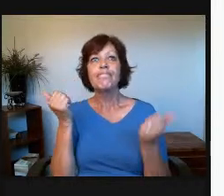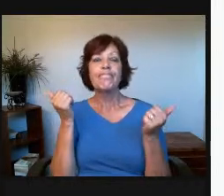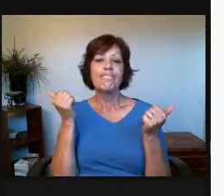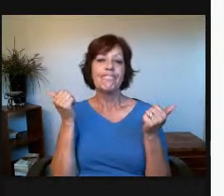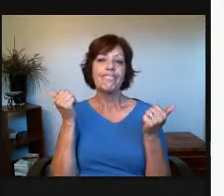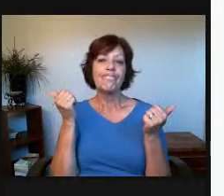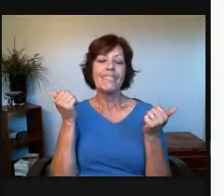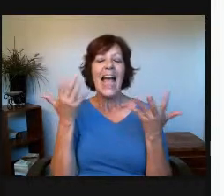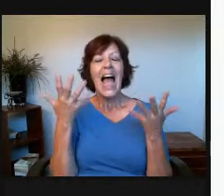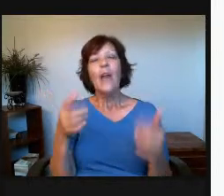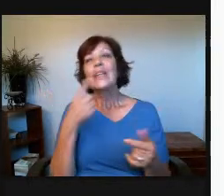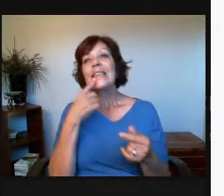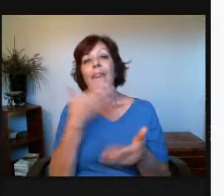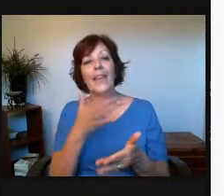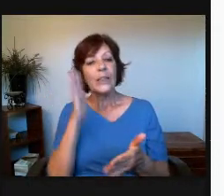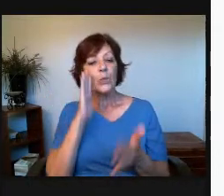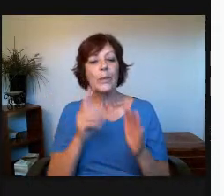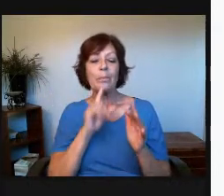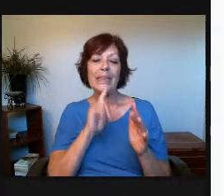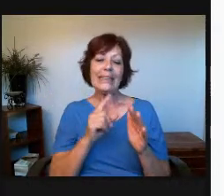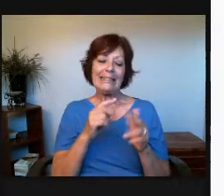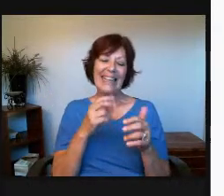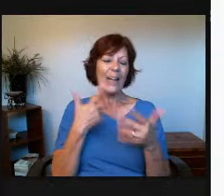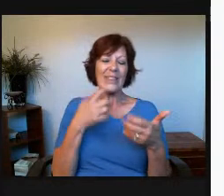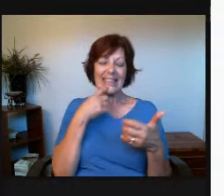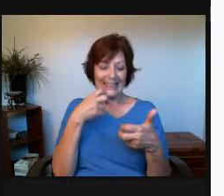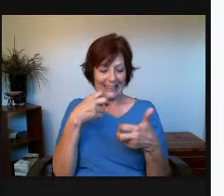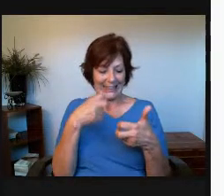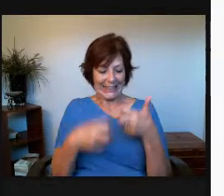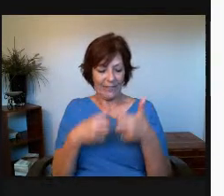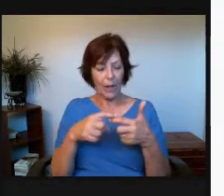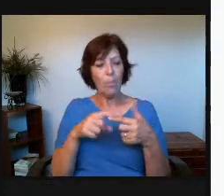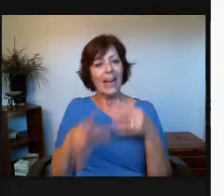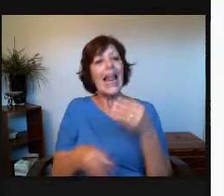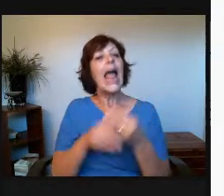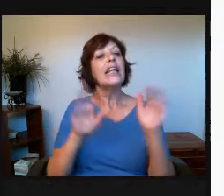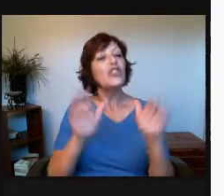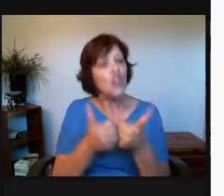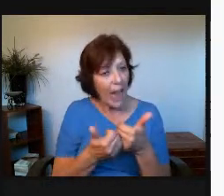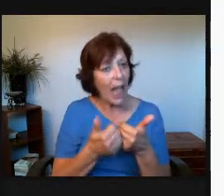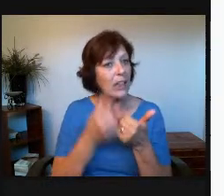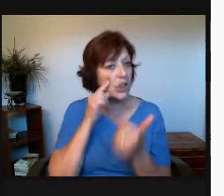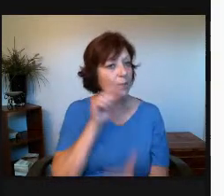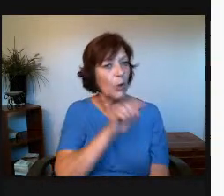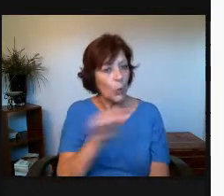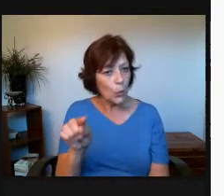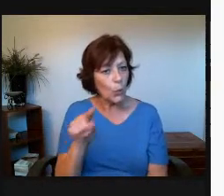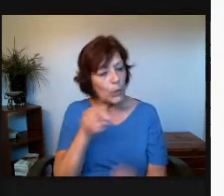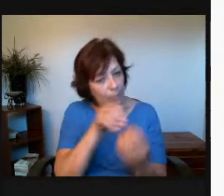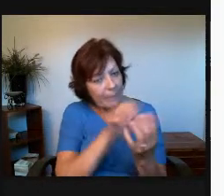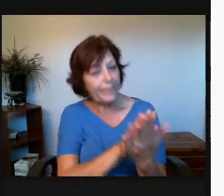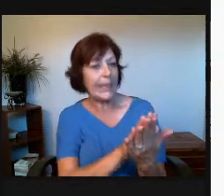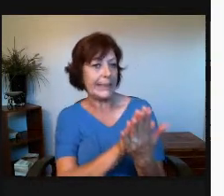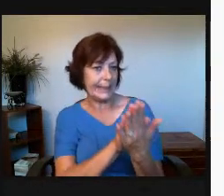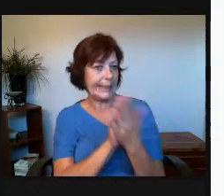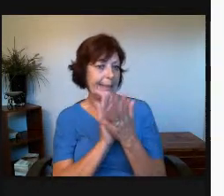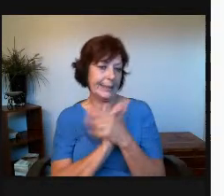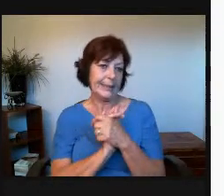I don't want to say difficult, but an extra challenge for you that you're going to be facing in a